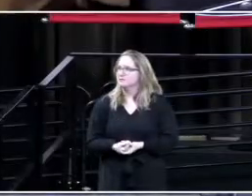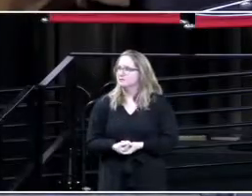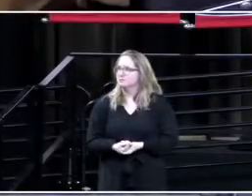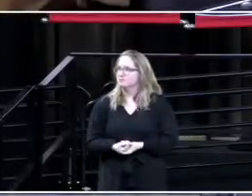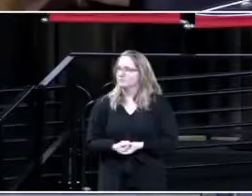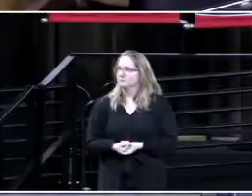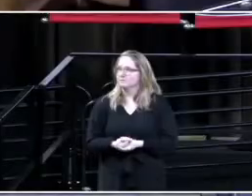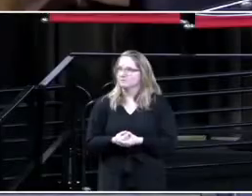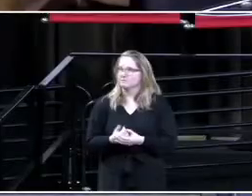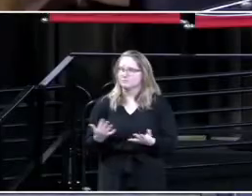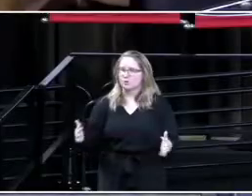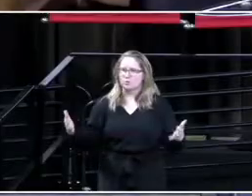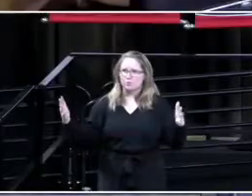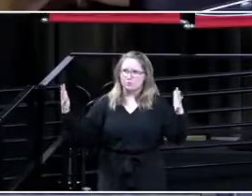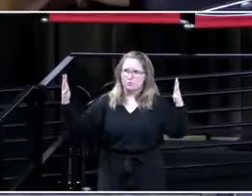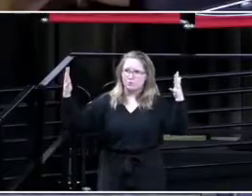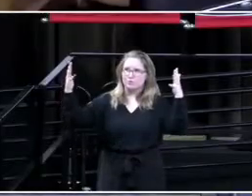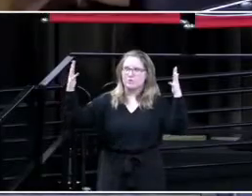Okay?